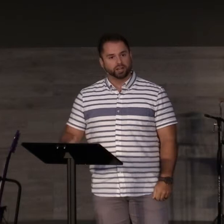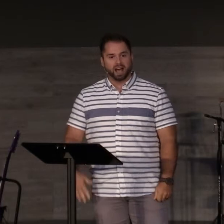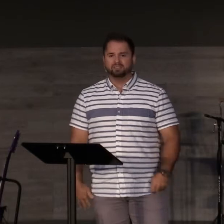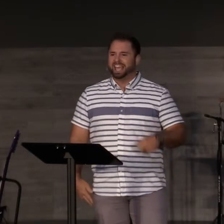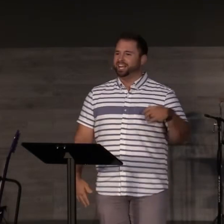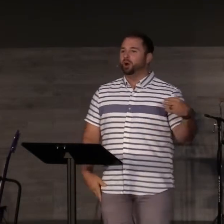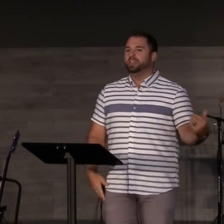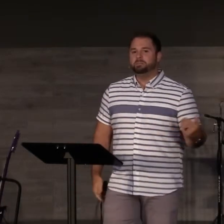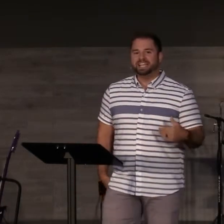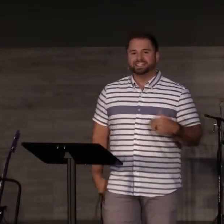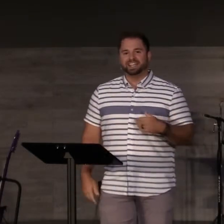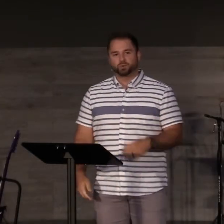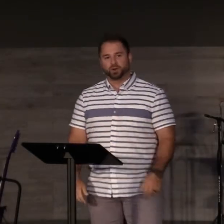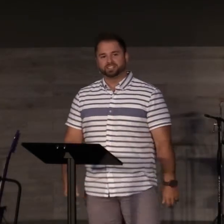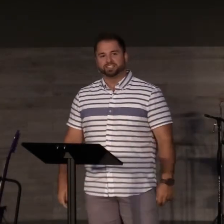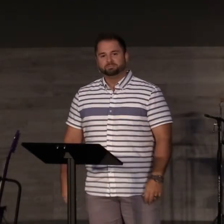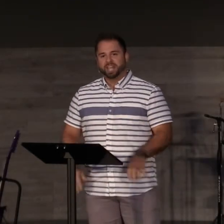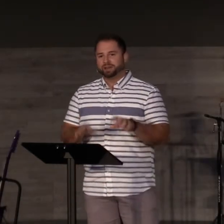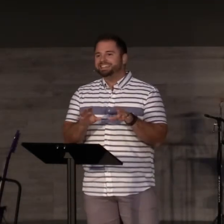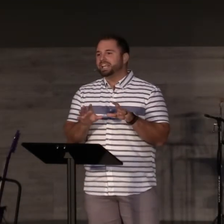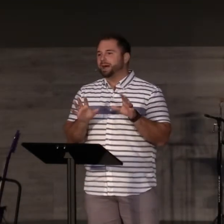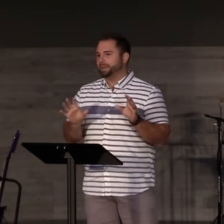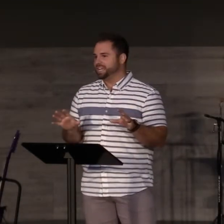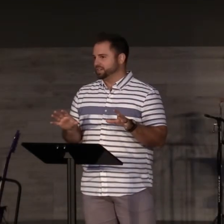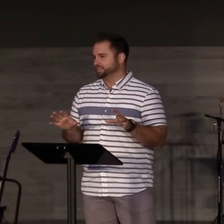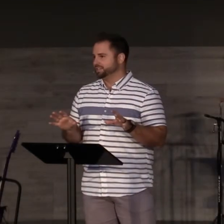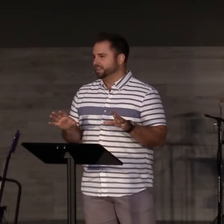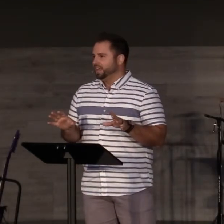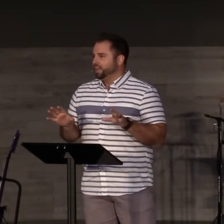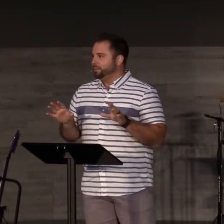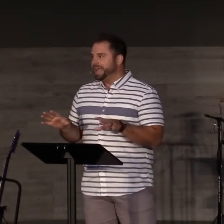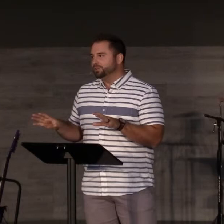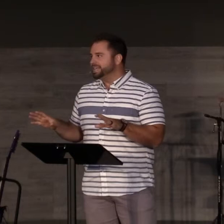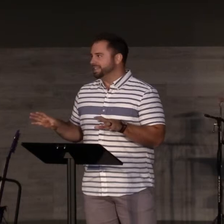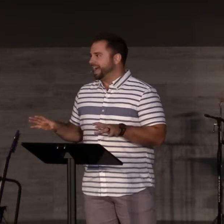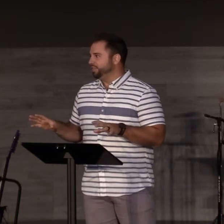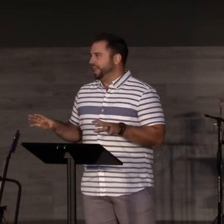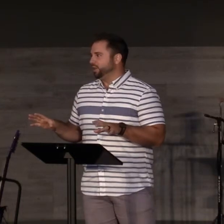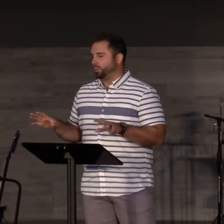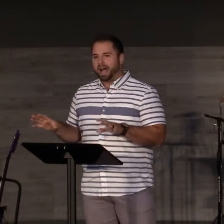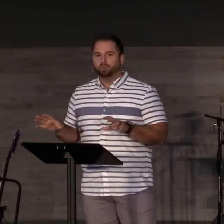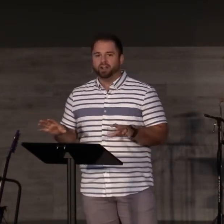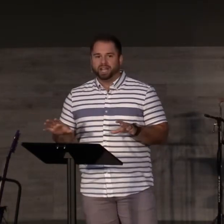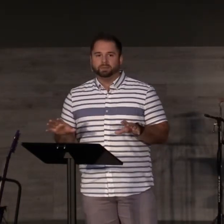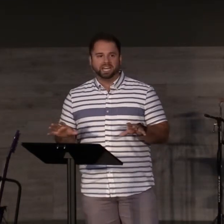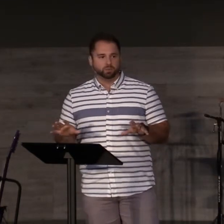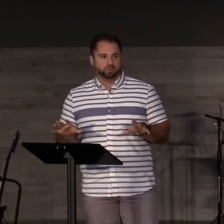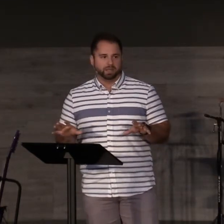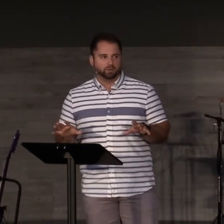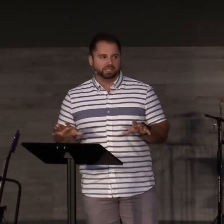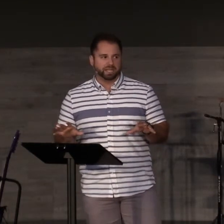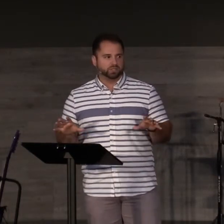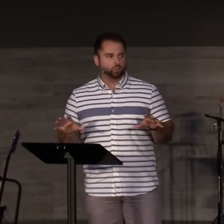so we'll turn it off, and it only makes things worse. And when I think about patience, the main reason I think why we are